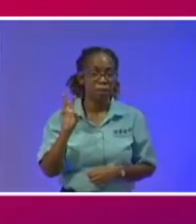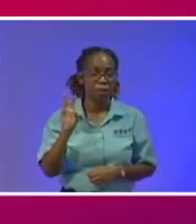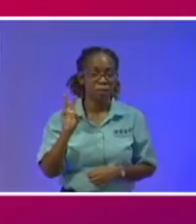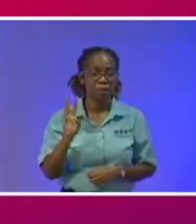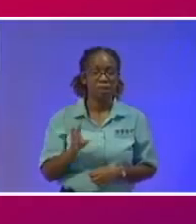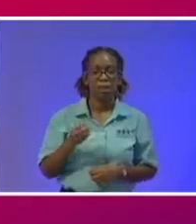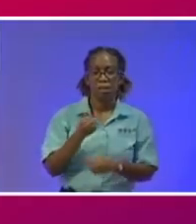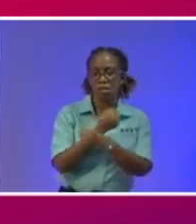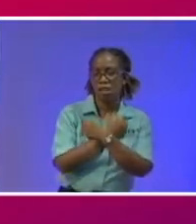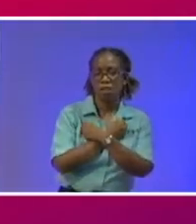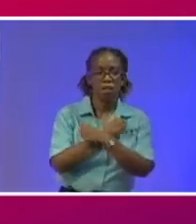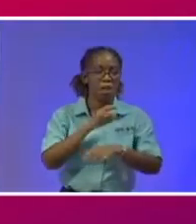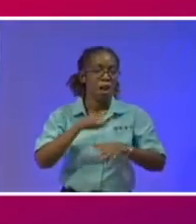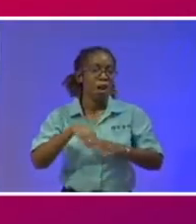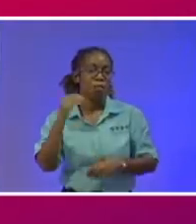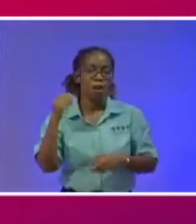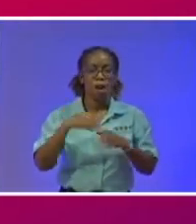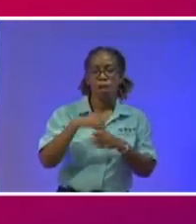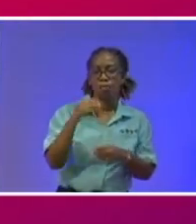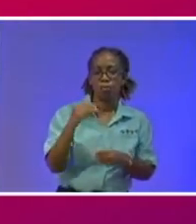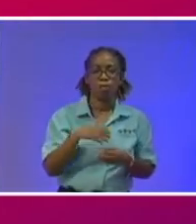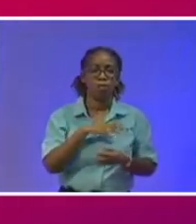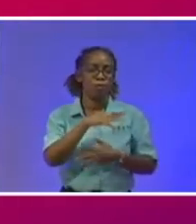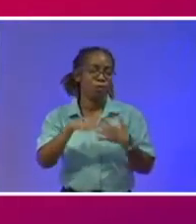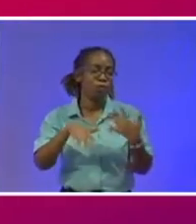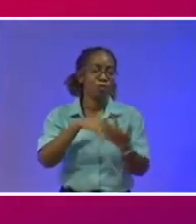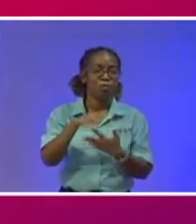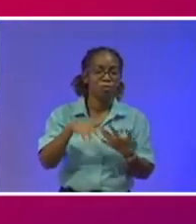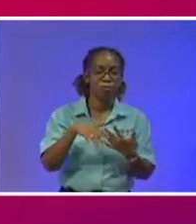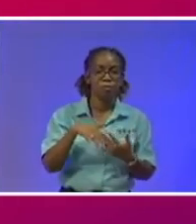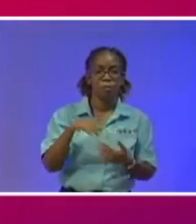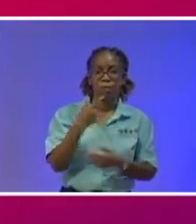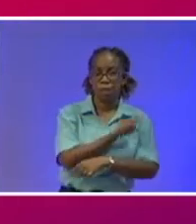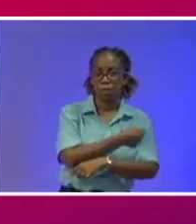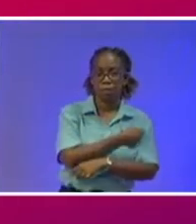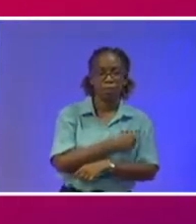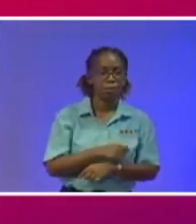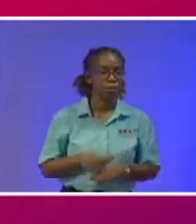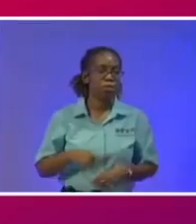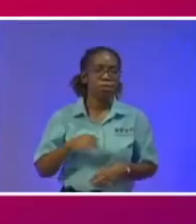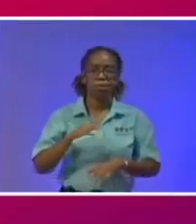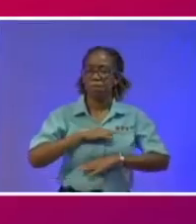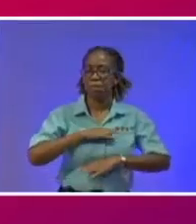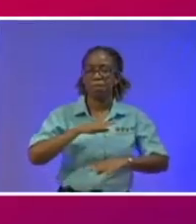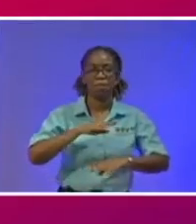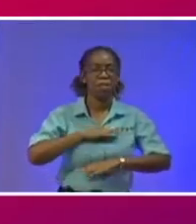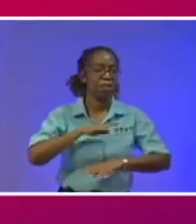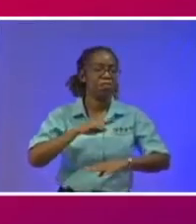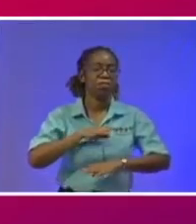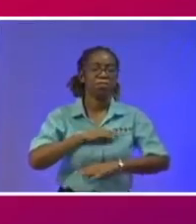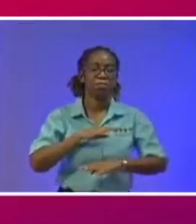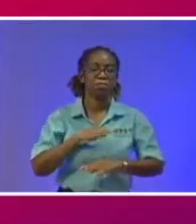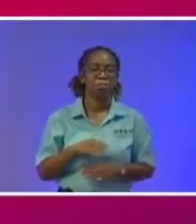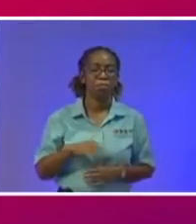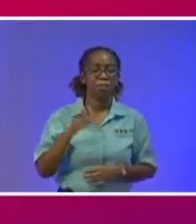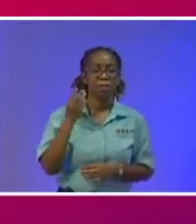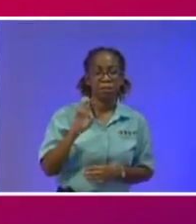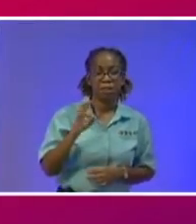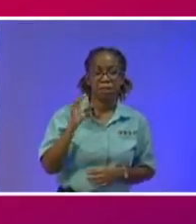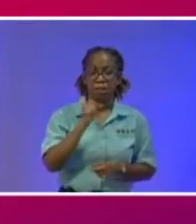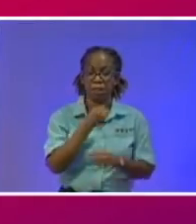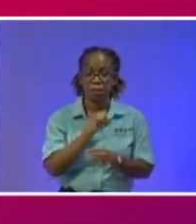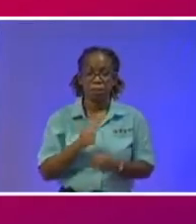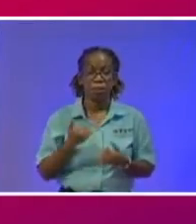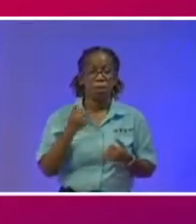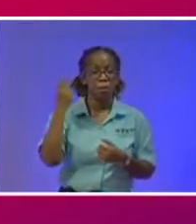with people. This gives me some extra confidence to do that, especially as I'm diabetic and hypertensive.